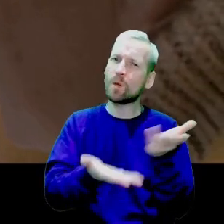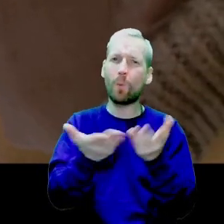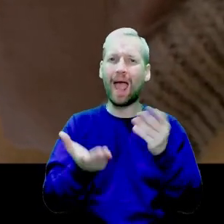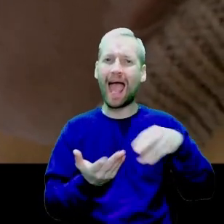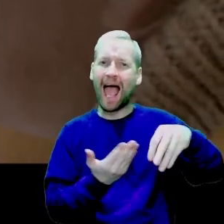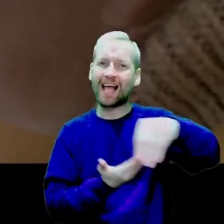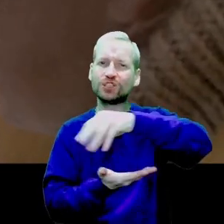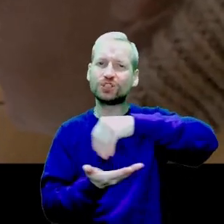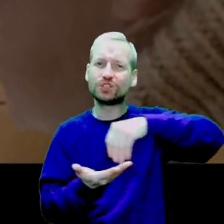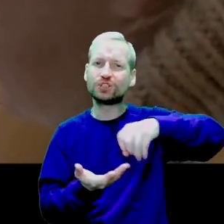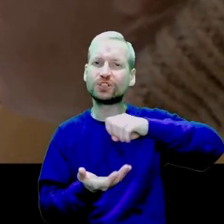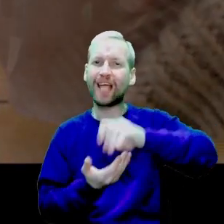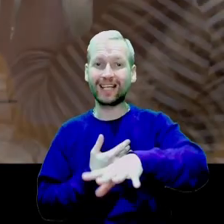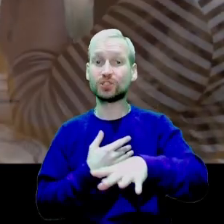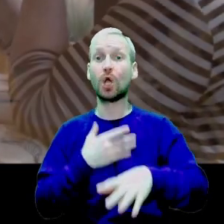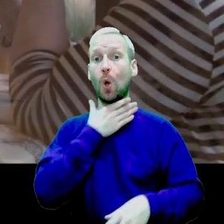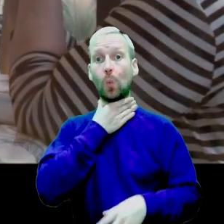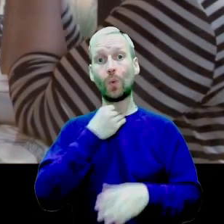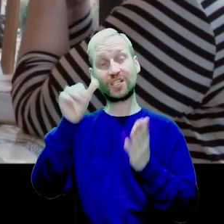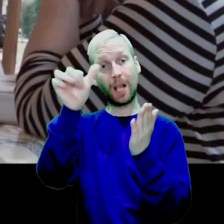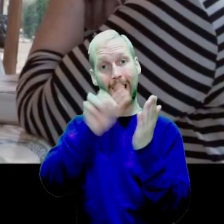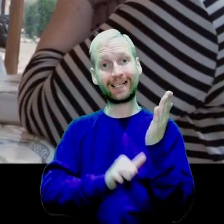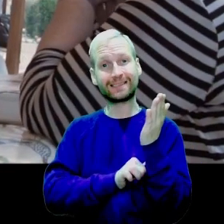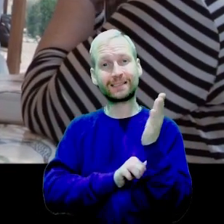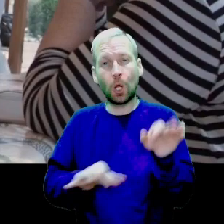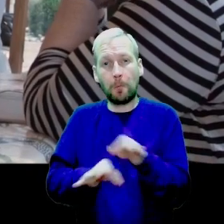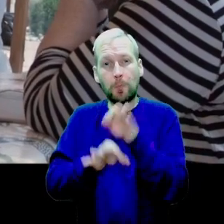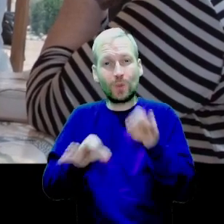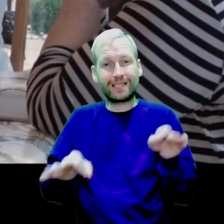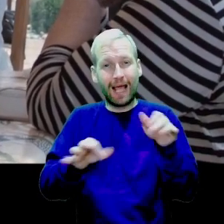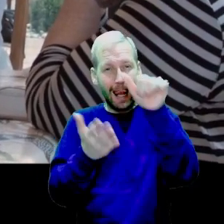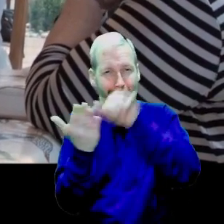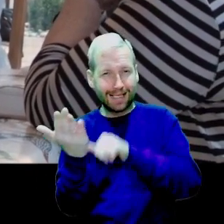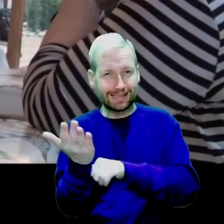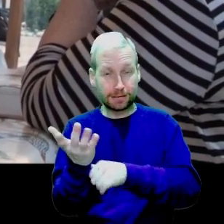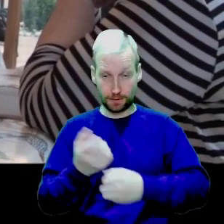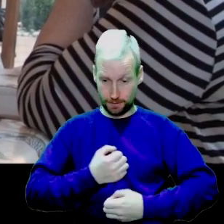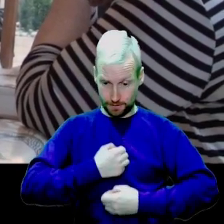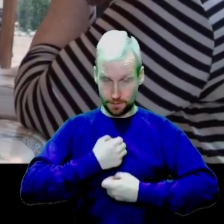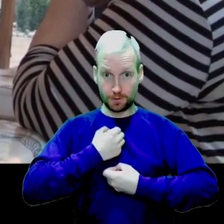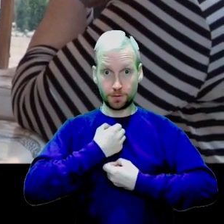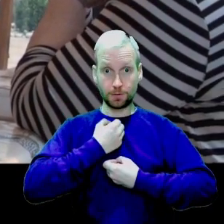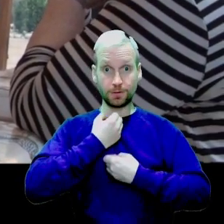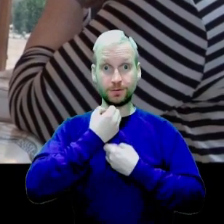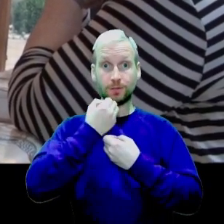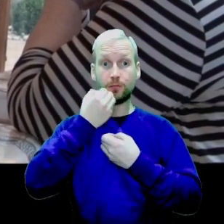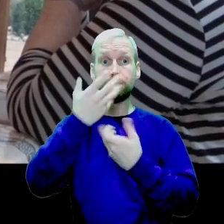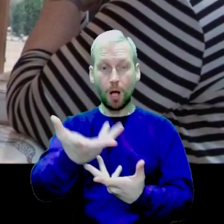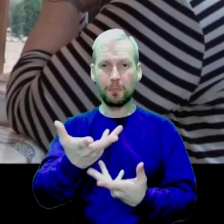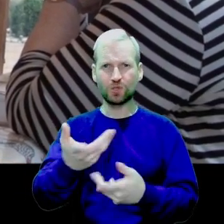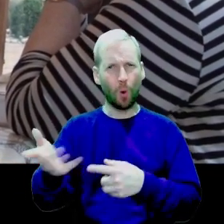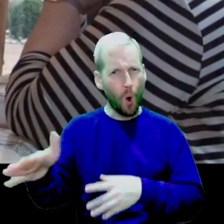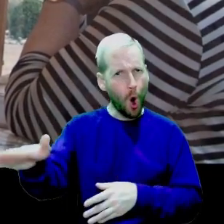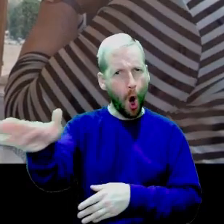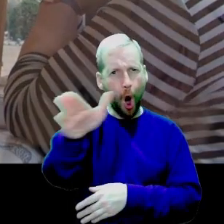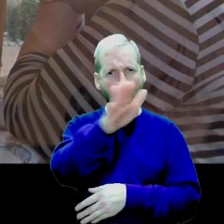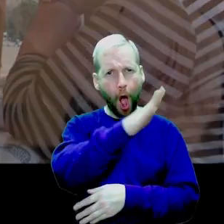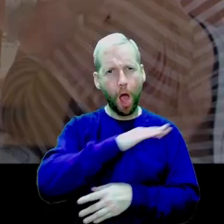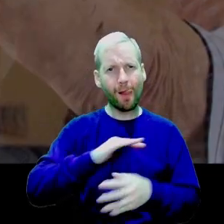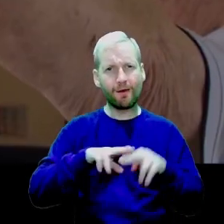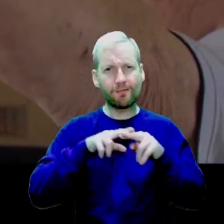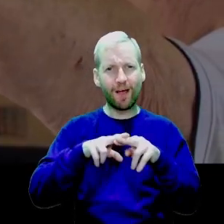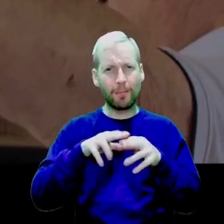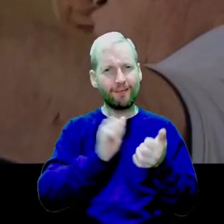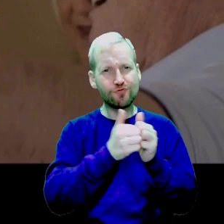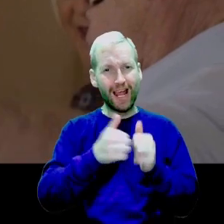the ashes, your wish list, your playlist. Get it off your chest so your loved ones all know.